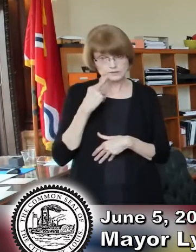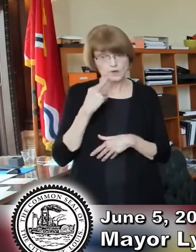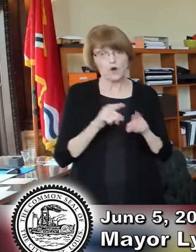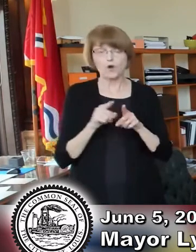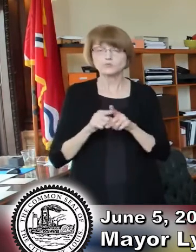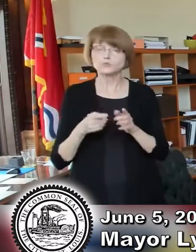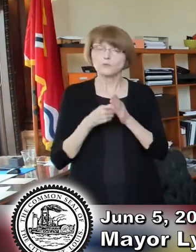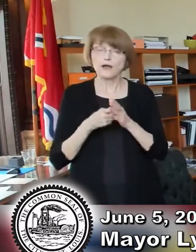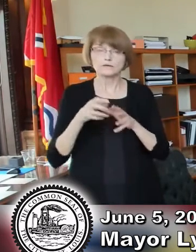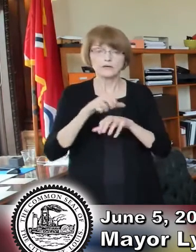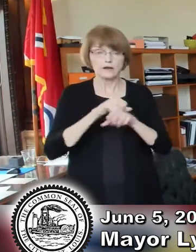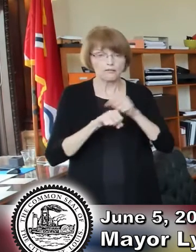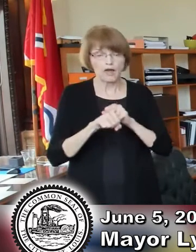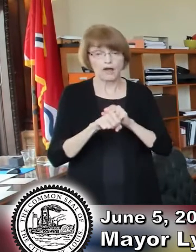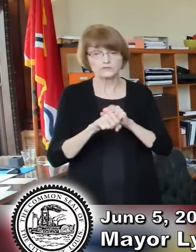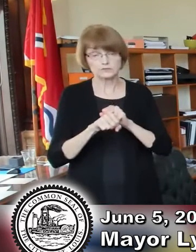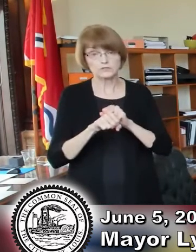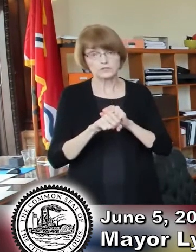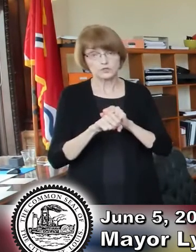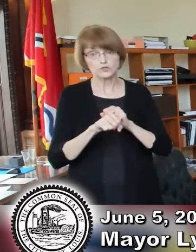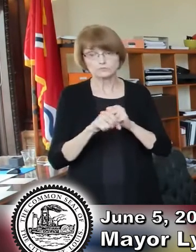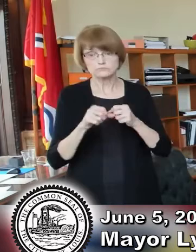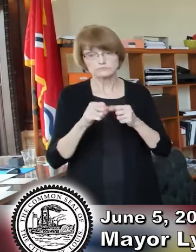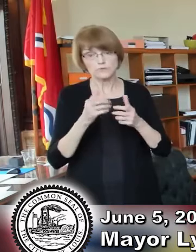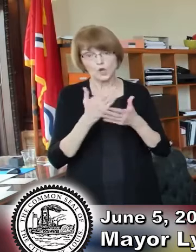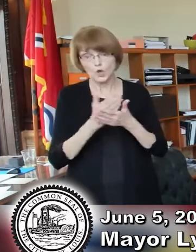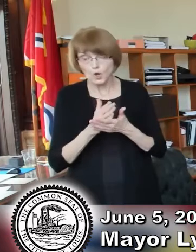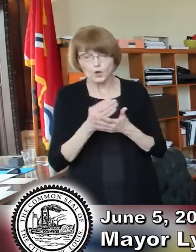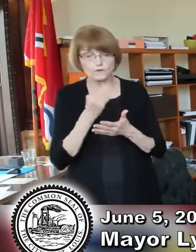like people who work with food. That's the food safety